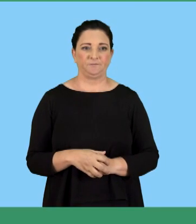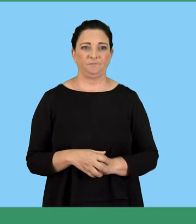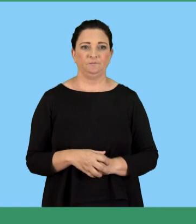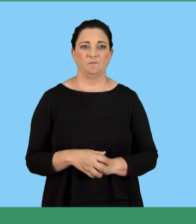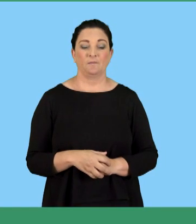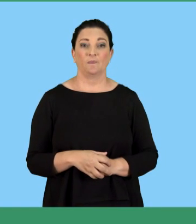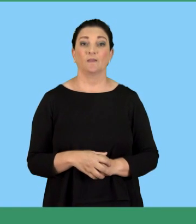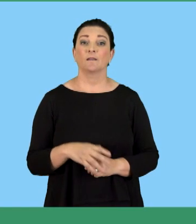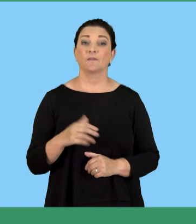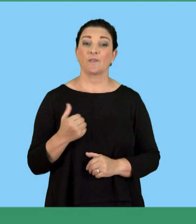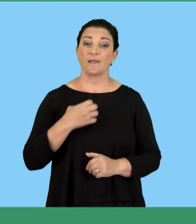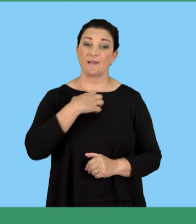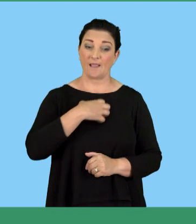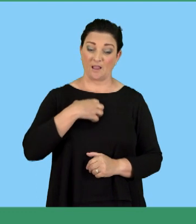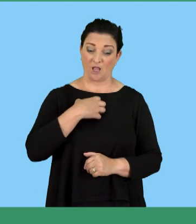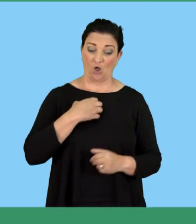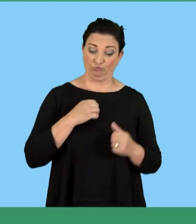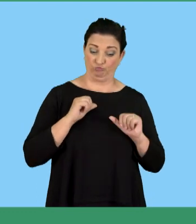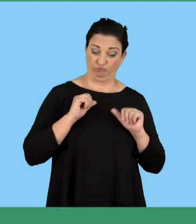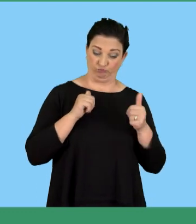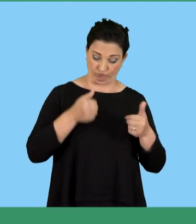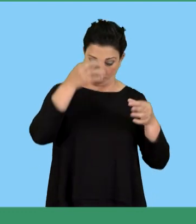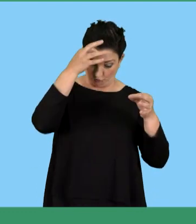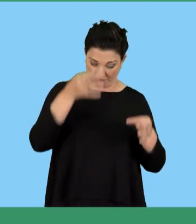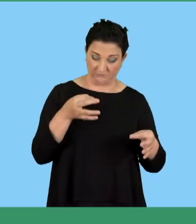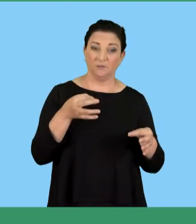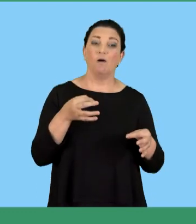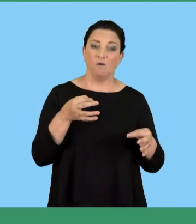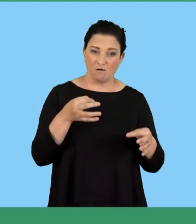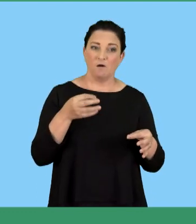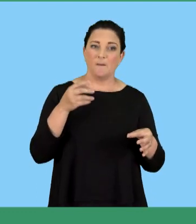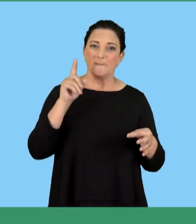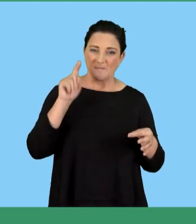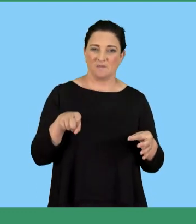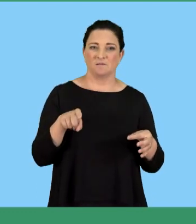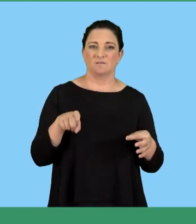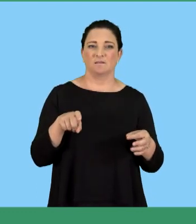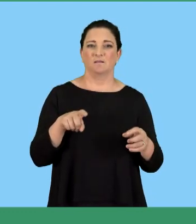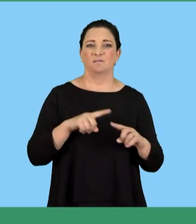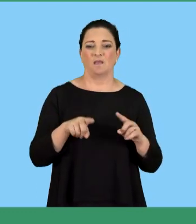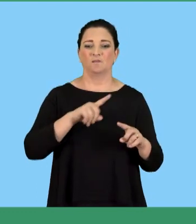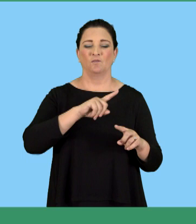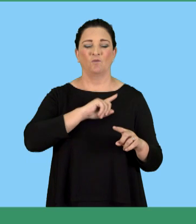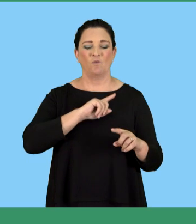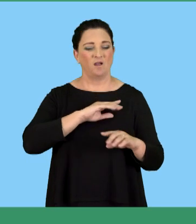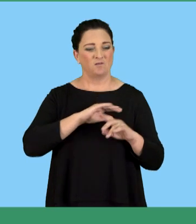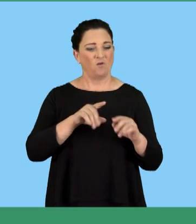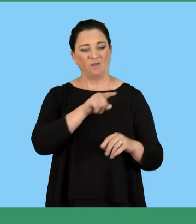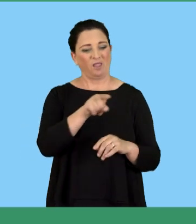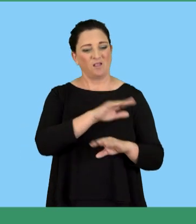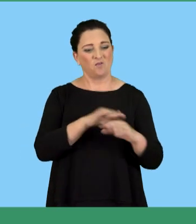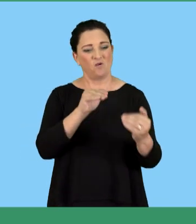also make ethically correct business decisions. For example, not engaging in unfair